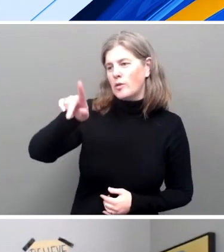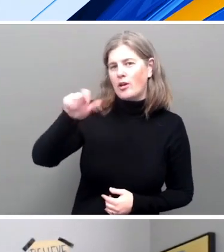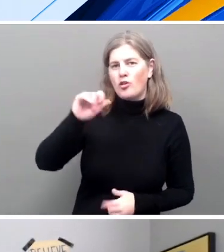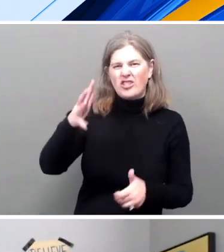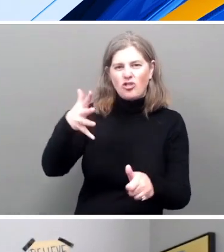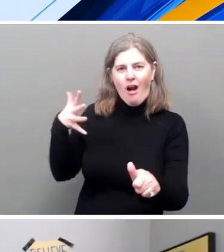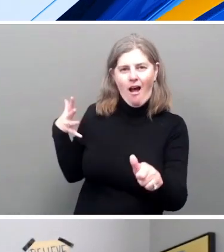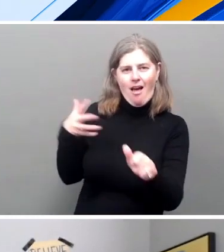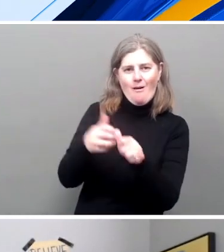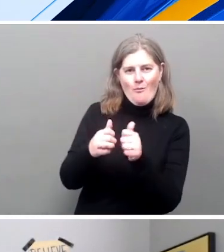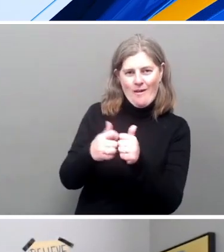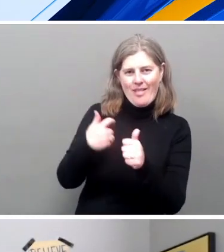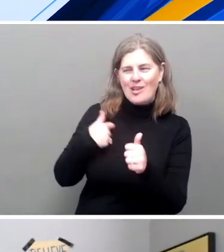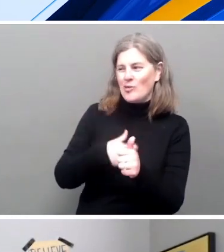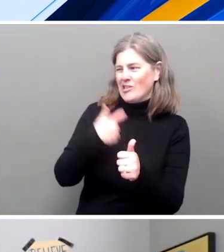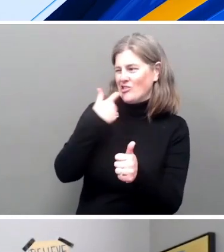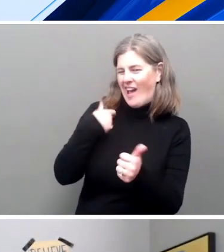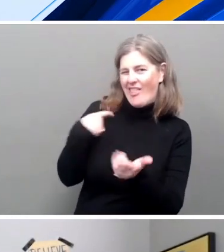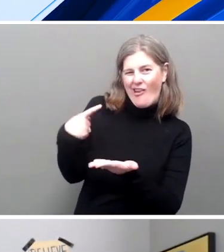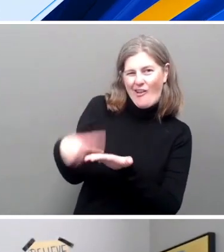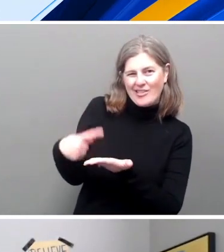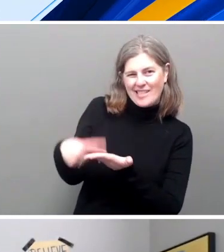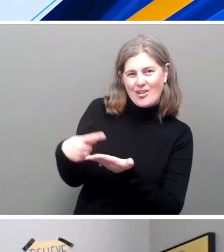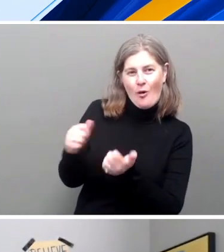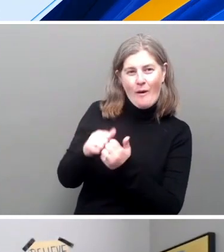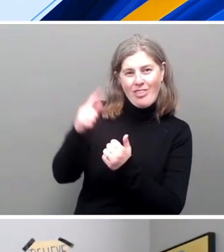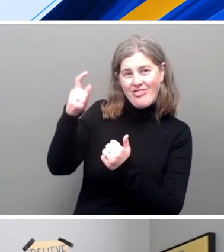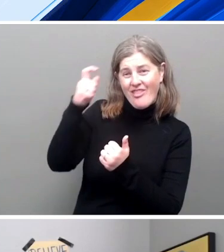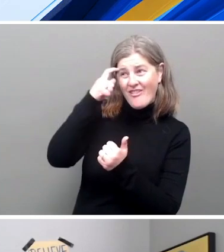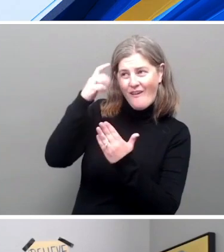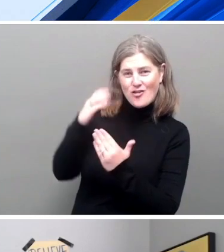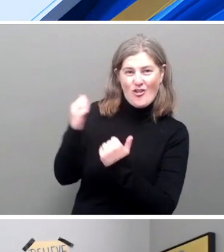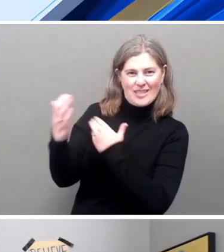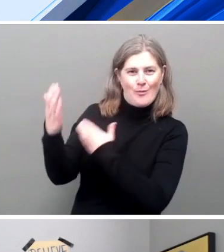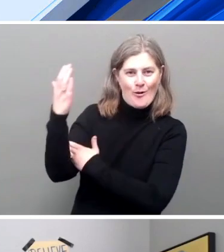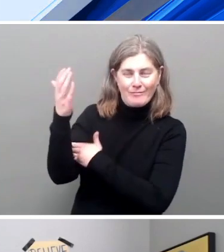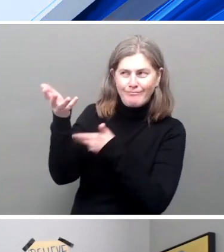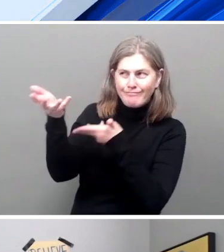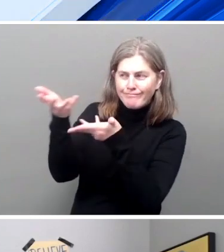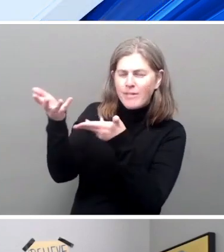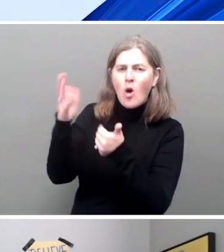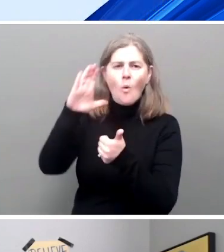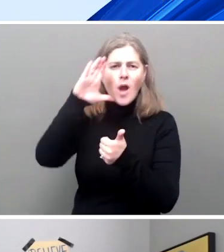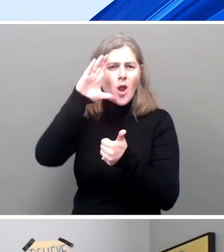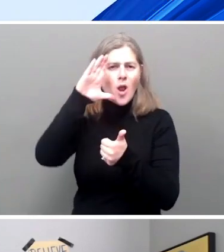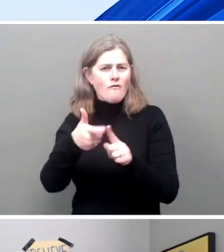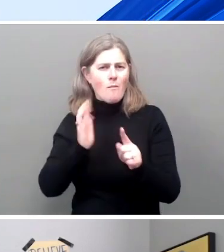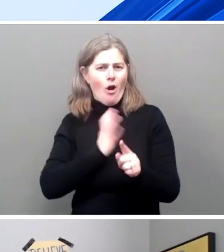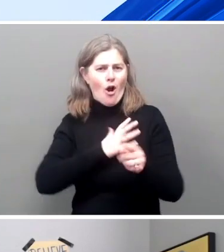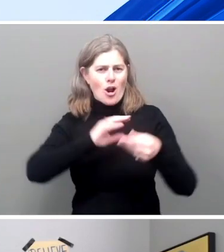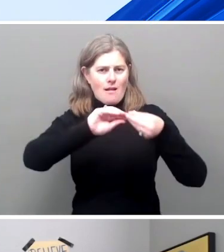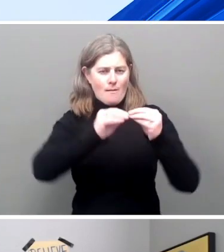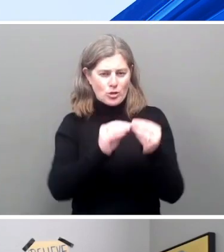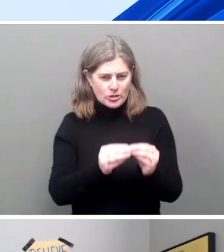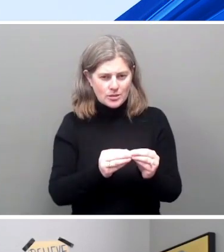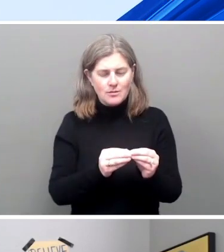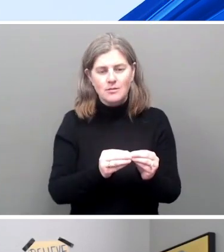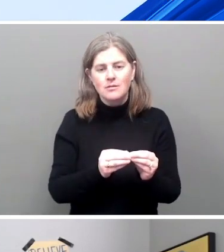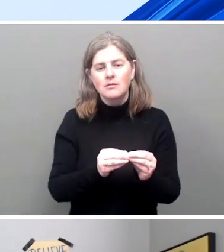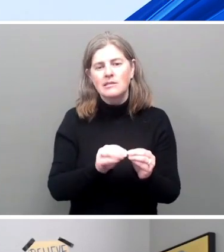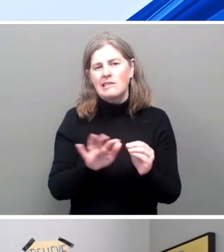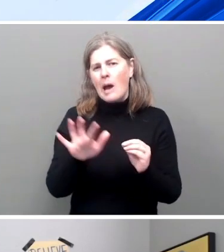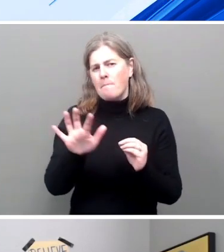us. We had this conversation with the governor this morning. We do know from our data that